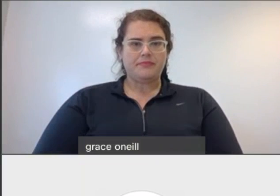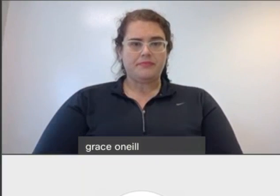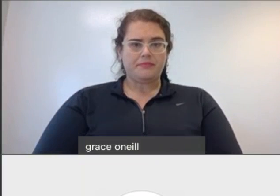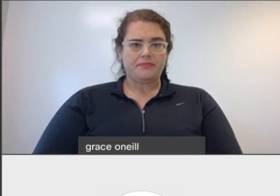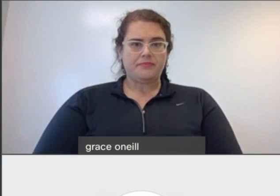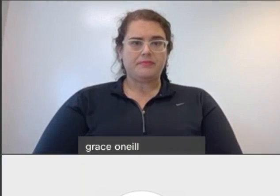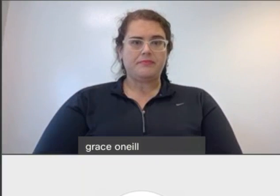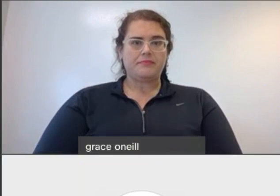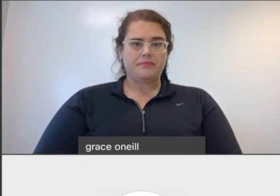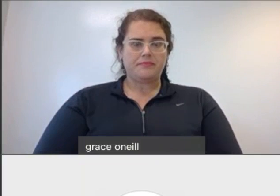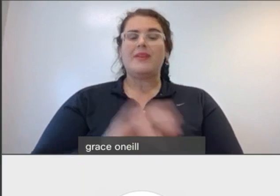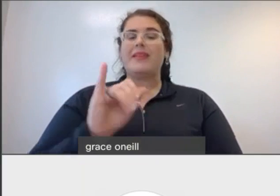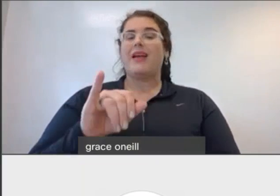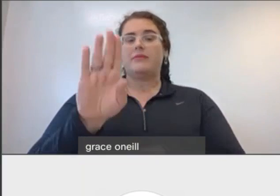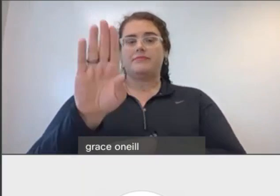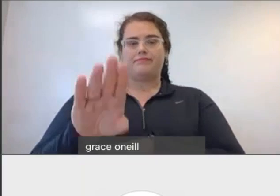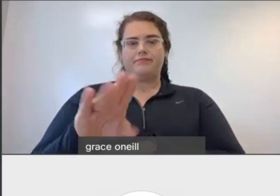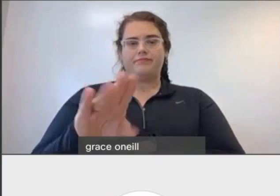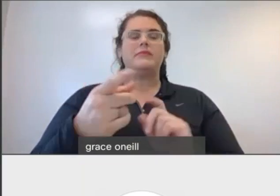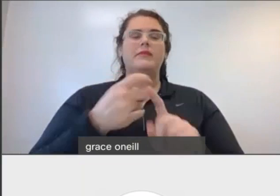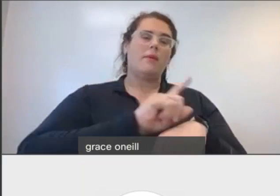And that is from 1 to 3.